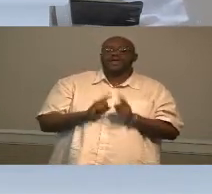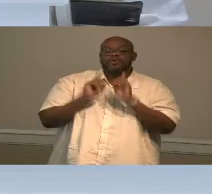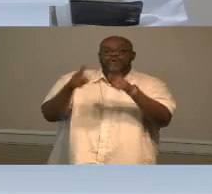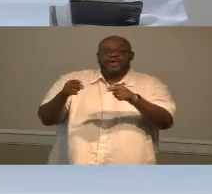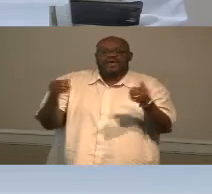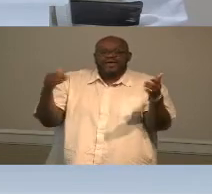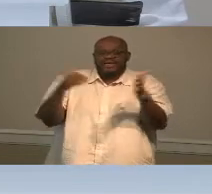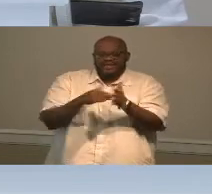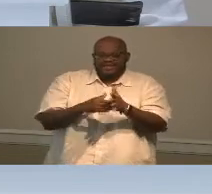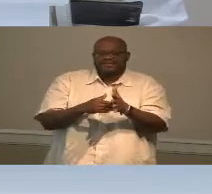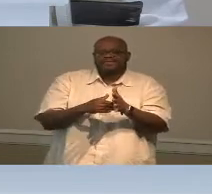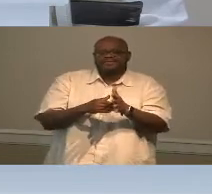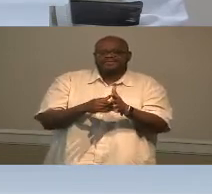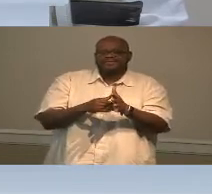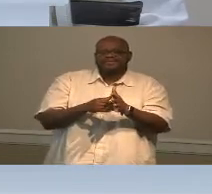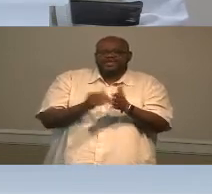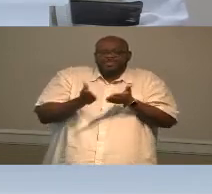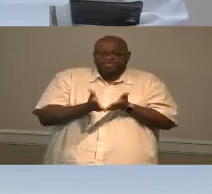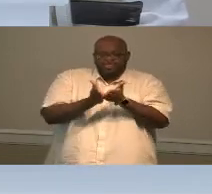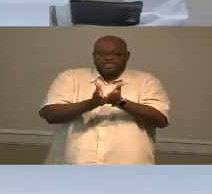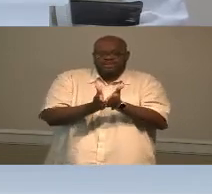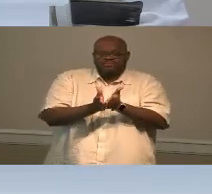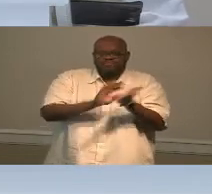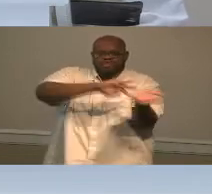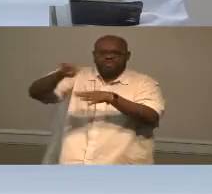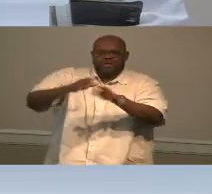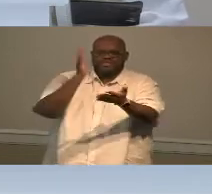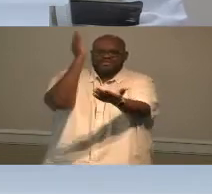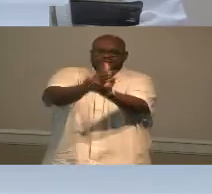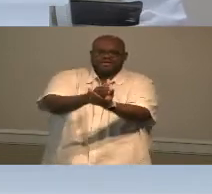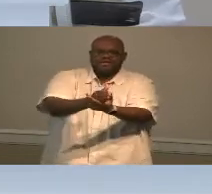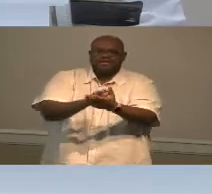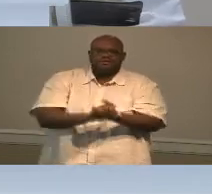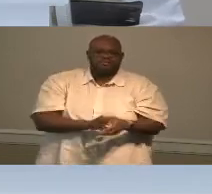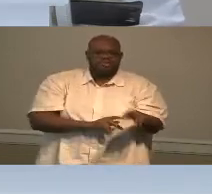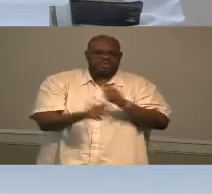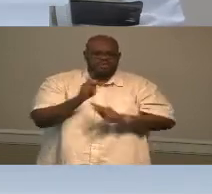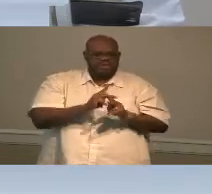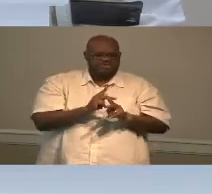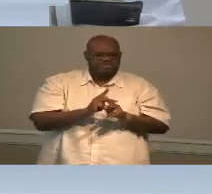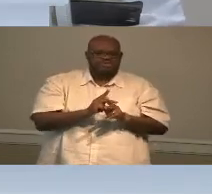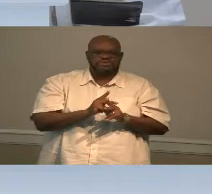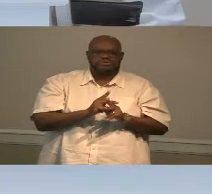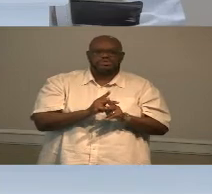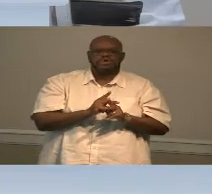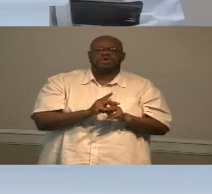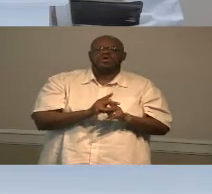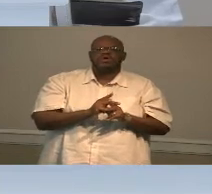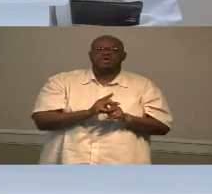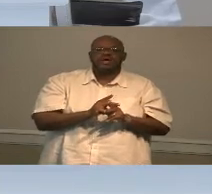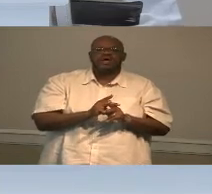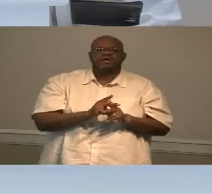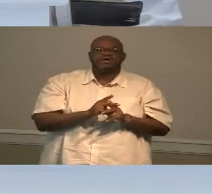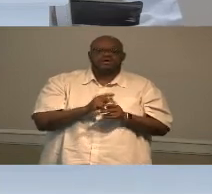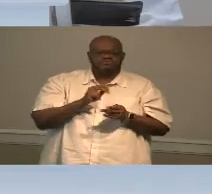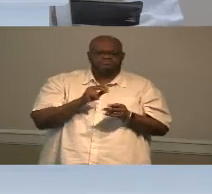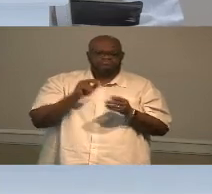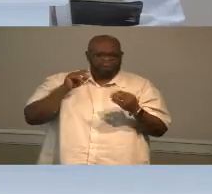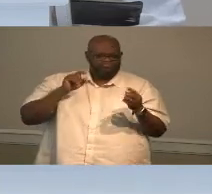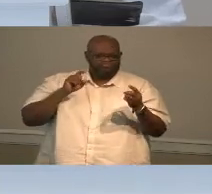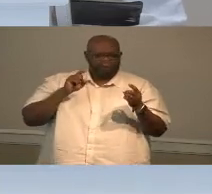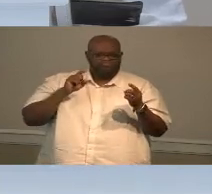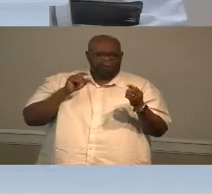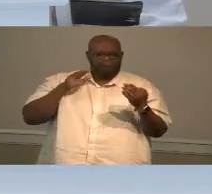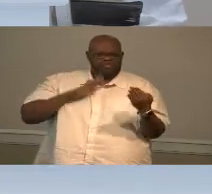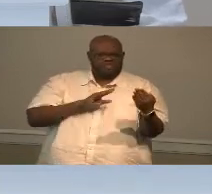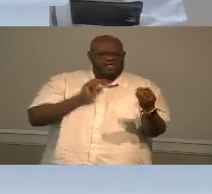wind ceased. Then they that were in the ship came and worshipped him, saying, "Of a